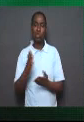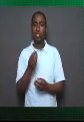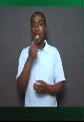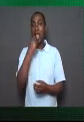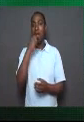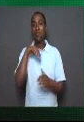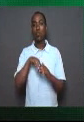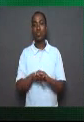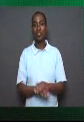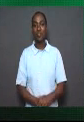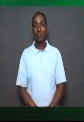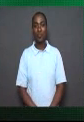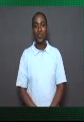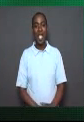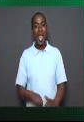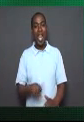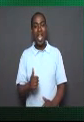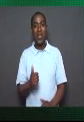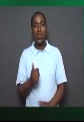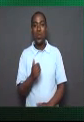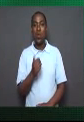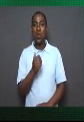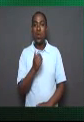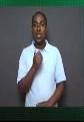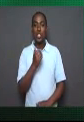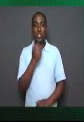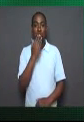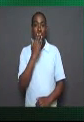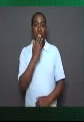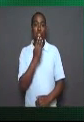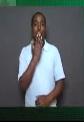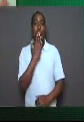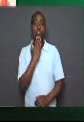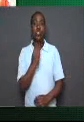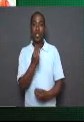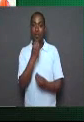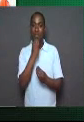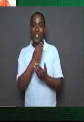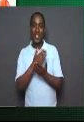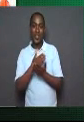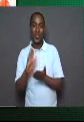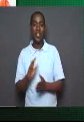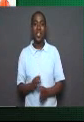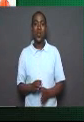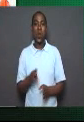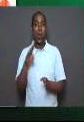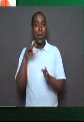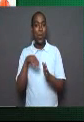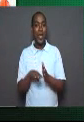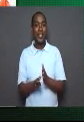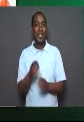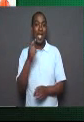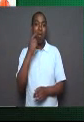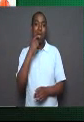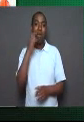Second, sugary foods should be avoided. If bacteria in the mouth